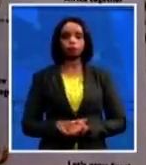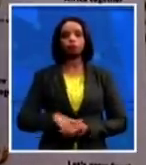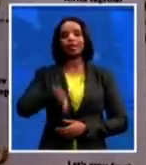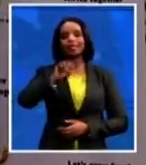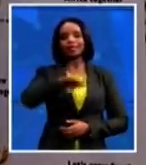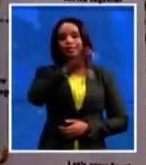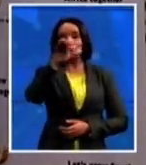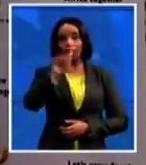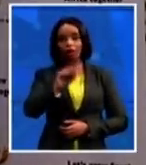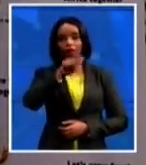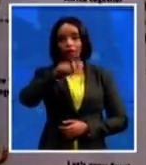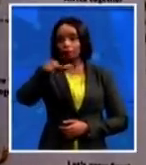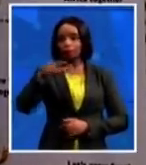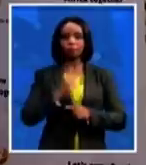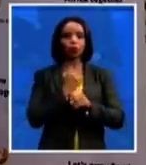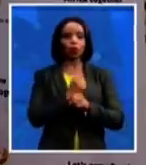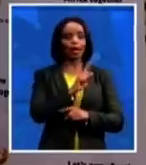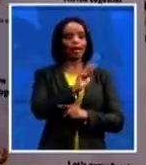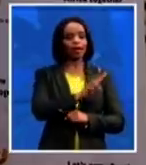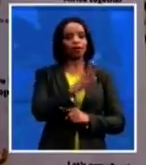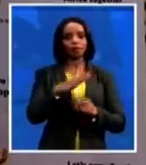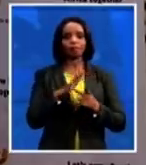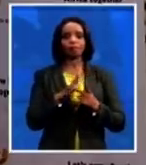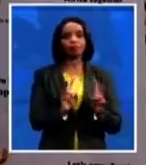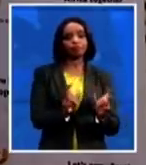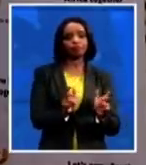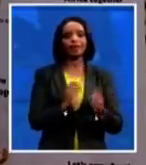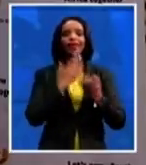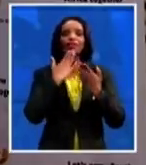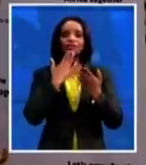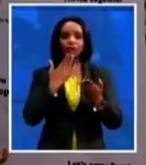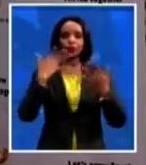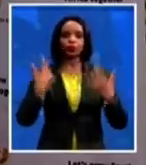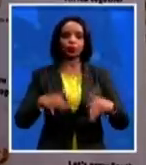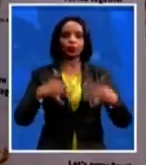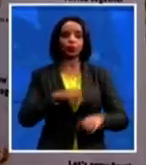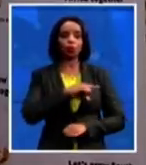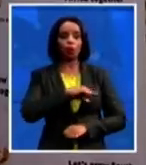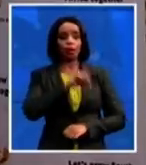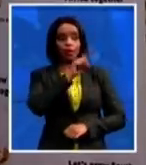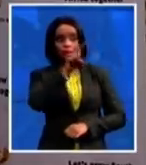to actually assist us to communicate with the people of our country.